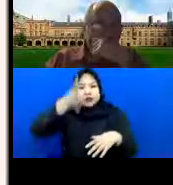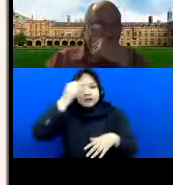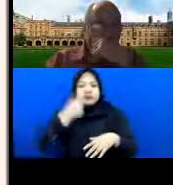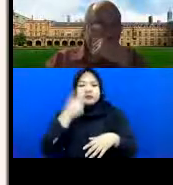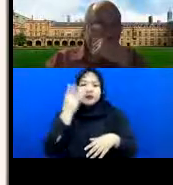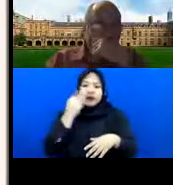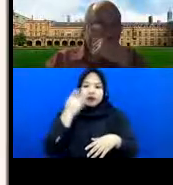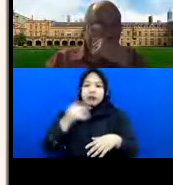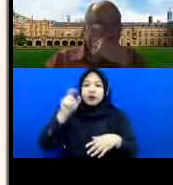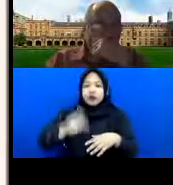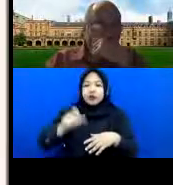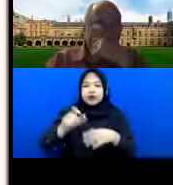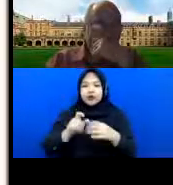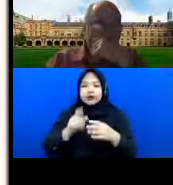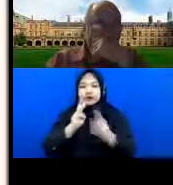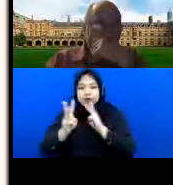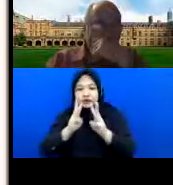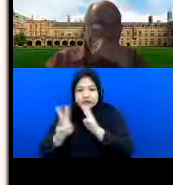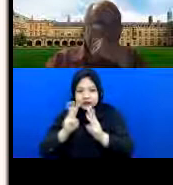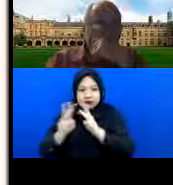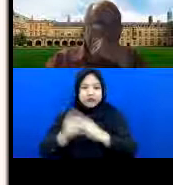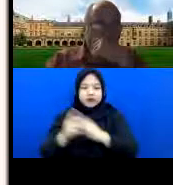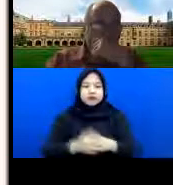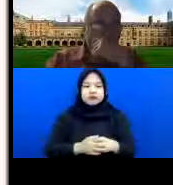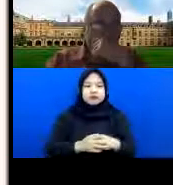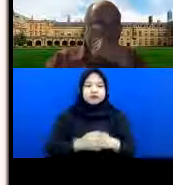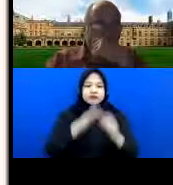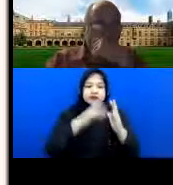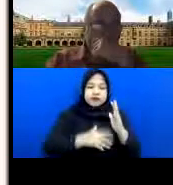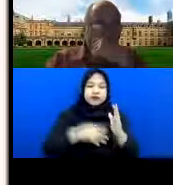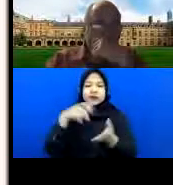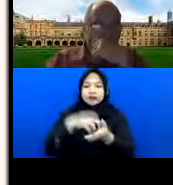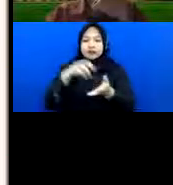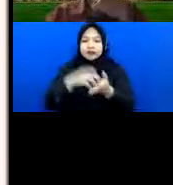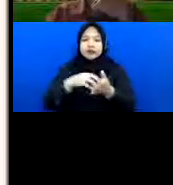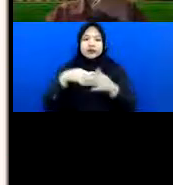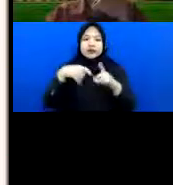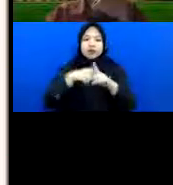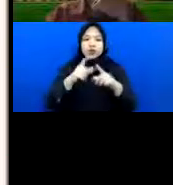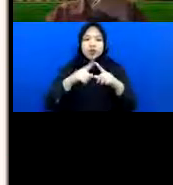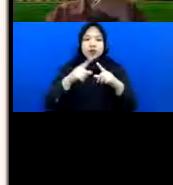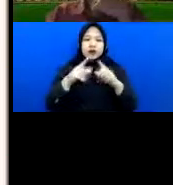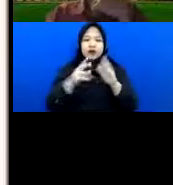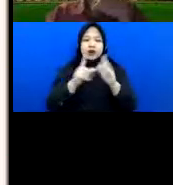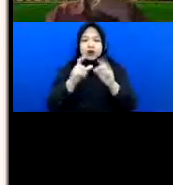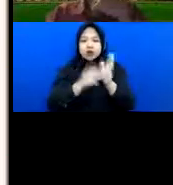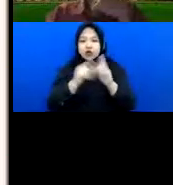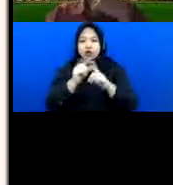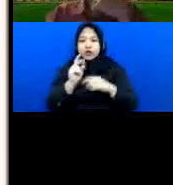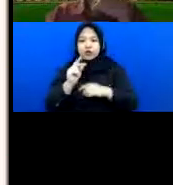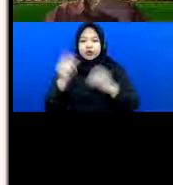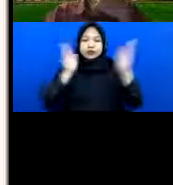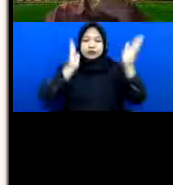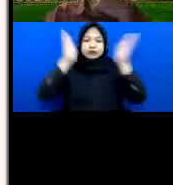the research clients. The study will be carried out in Kuala Lumpur, Malaysia and Malang, Indonesia. A total